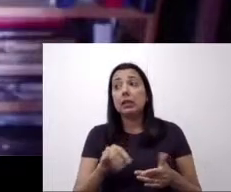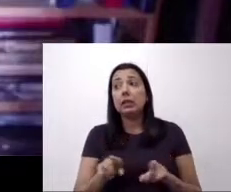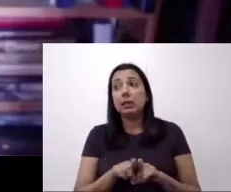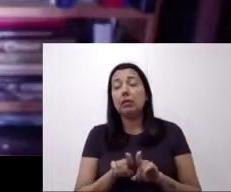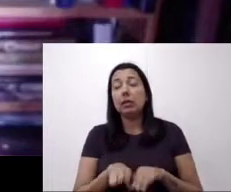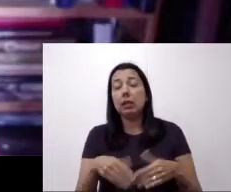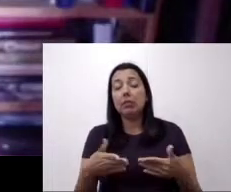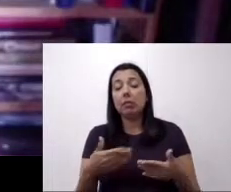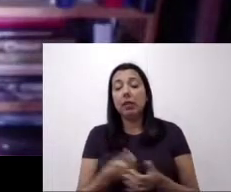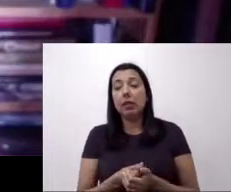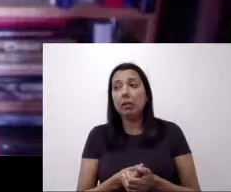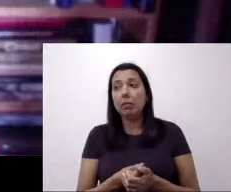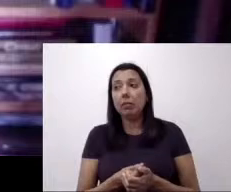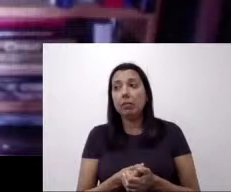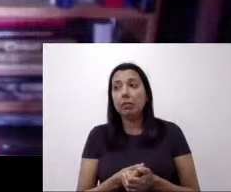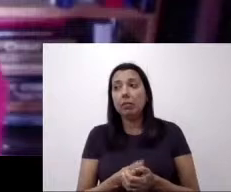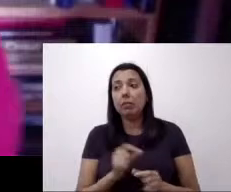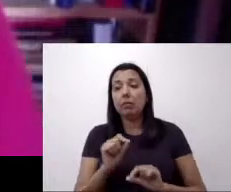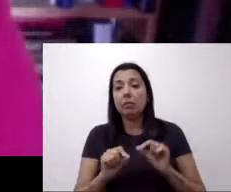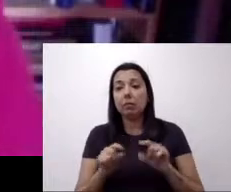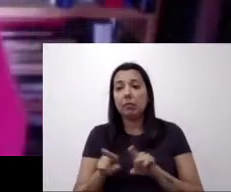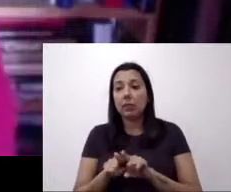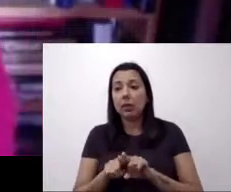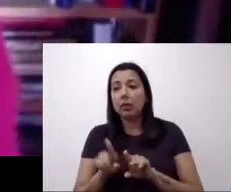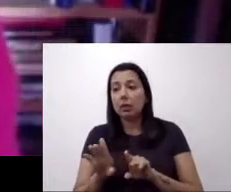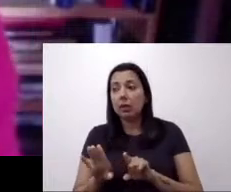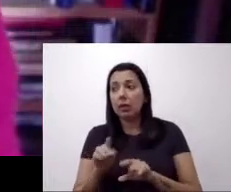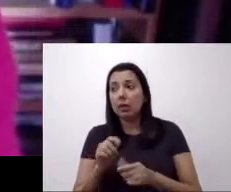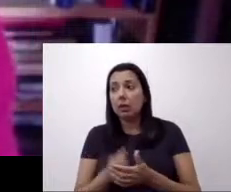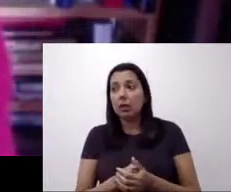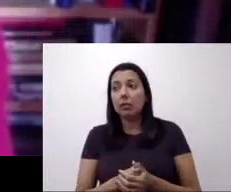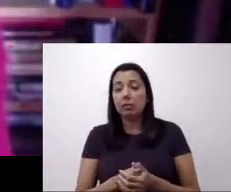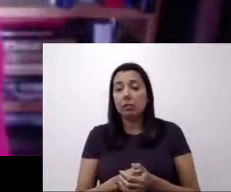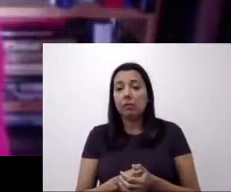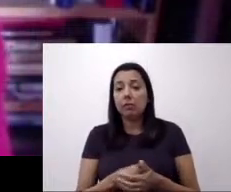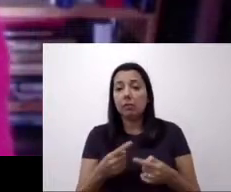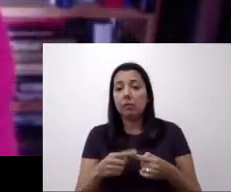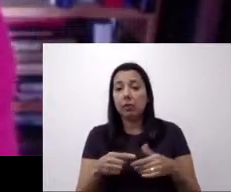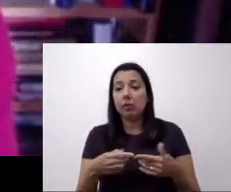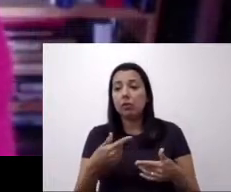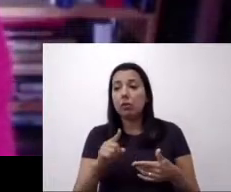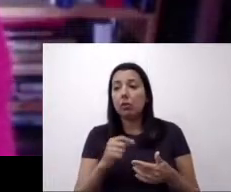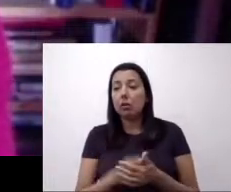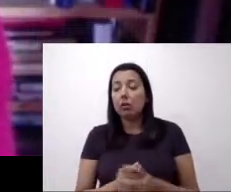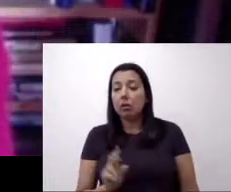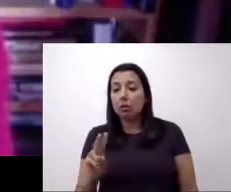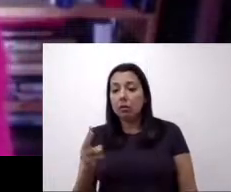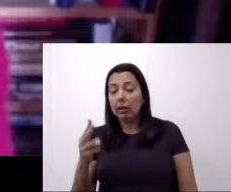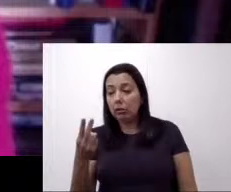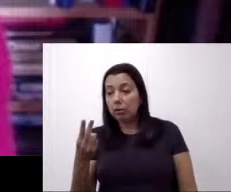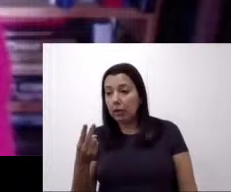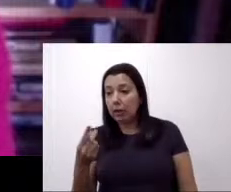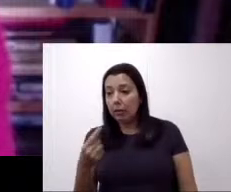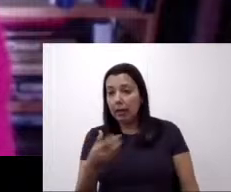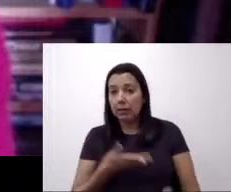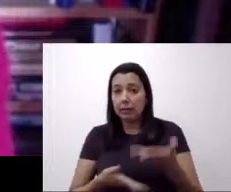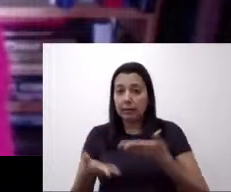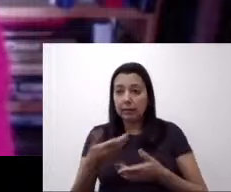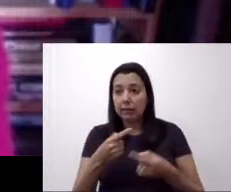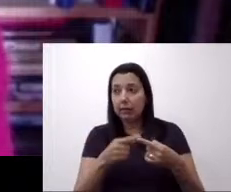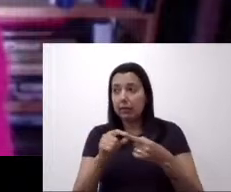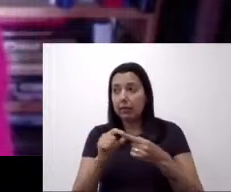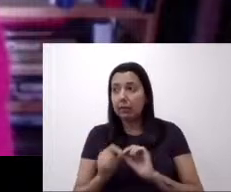better or more favorable to women's rights and sexual